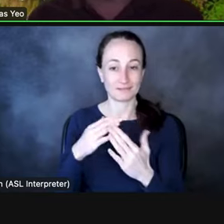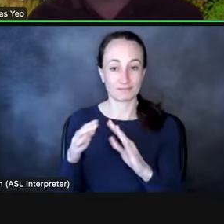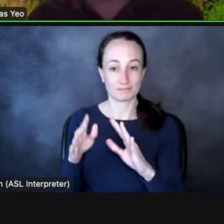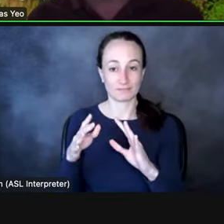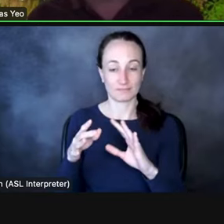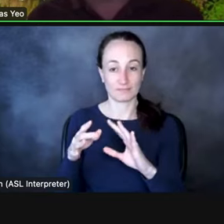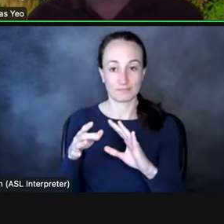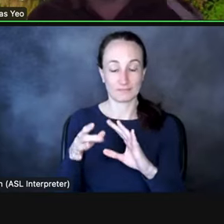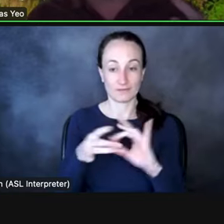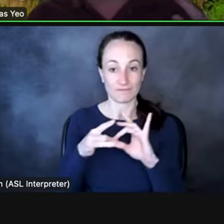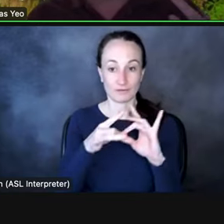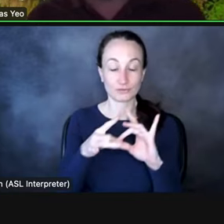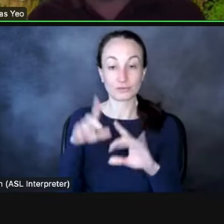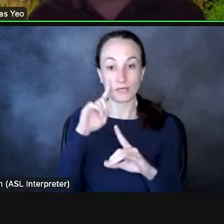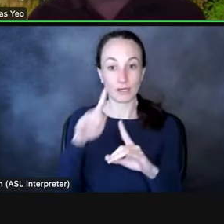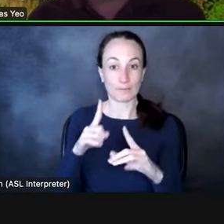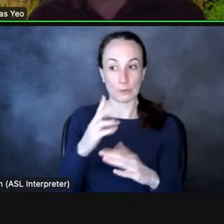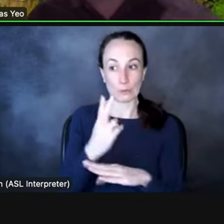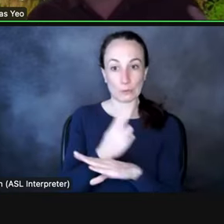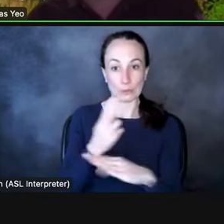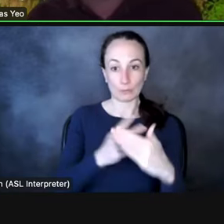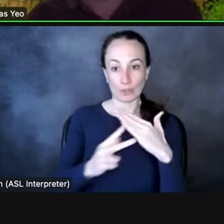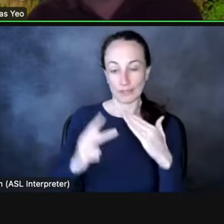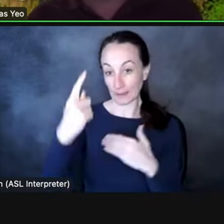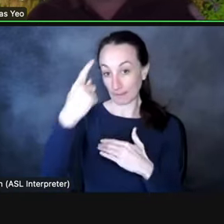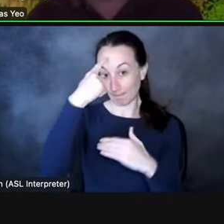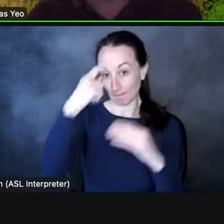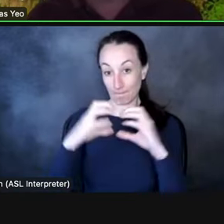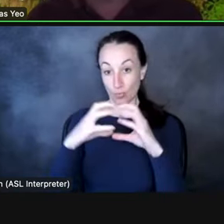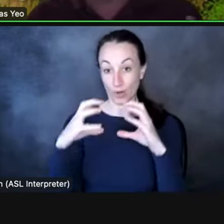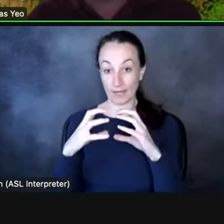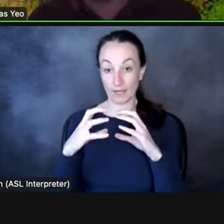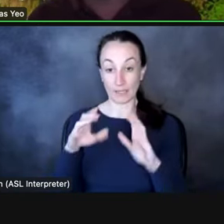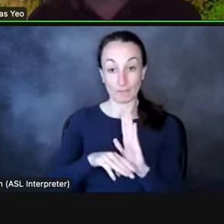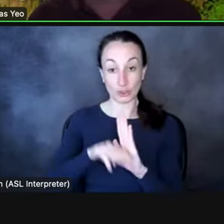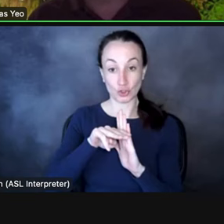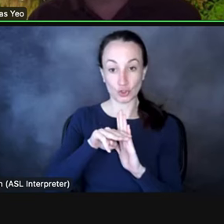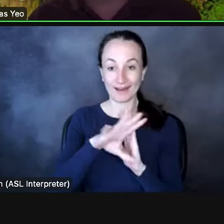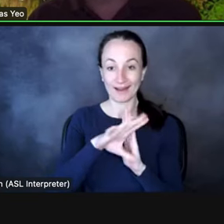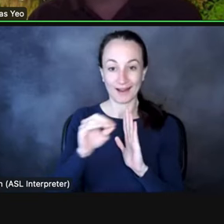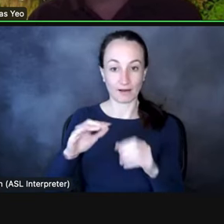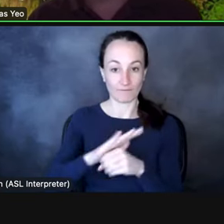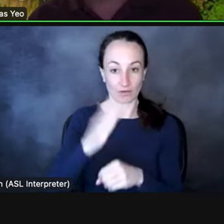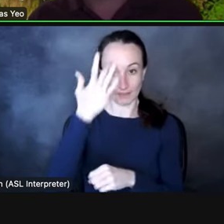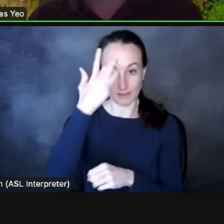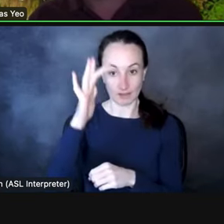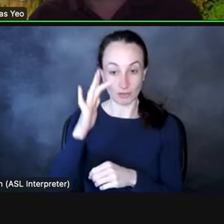to predict brain maturity and fluid intelligence in healthy individuals.